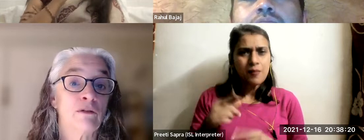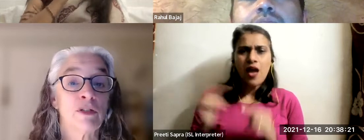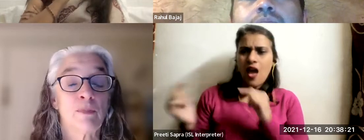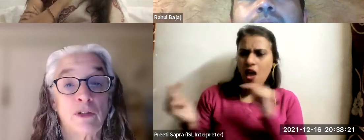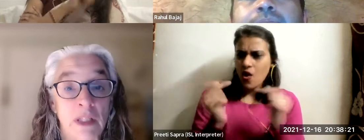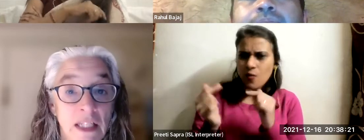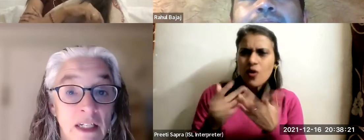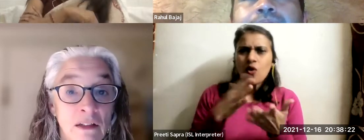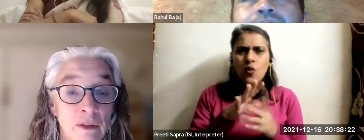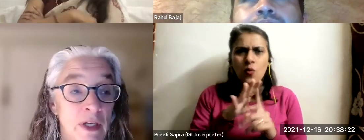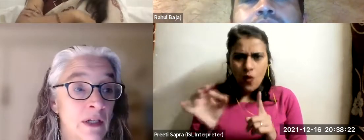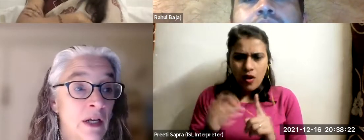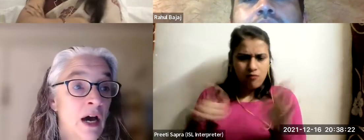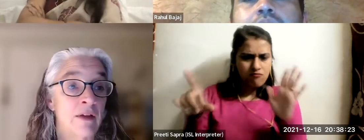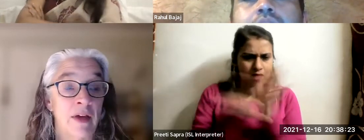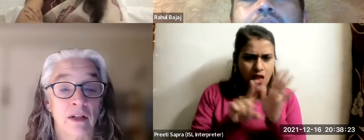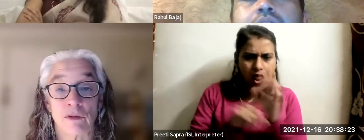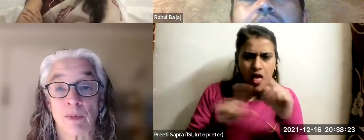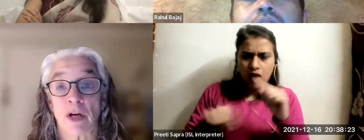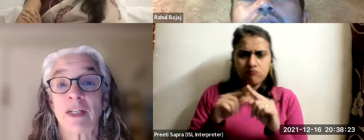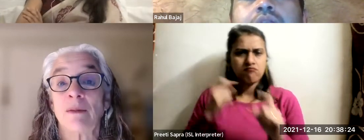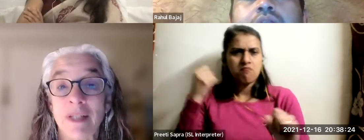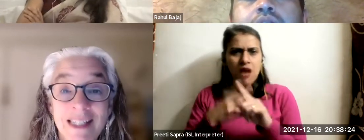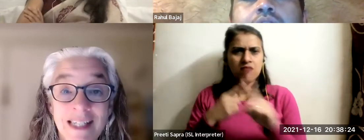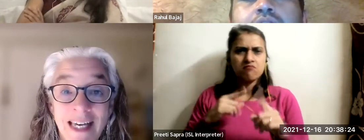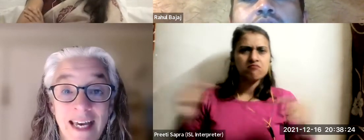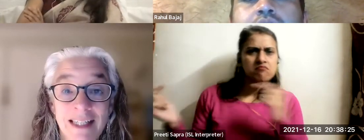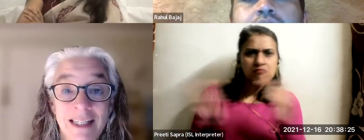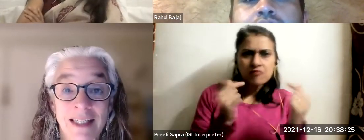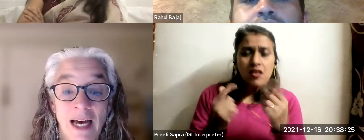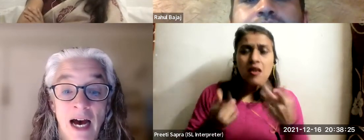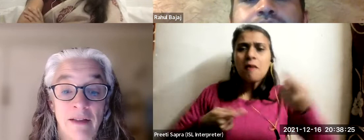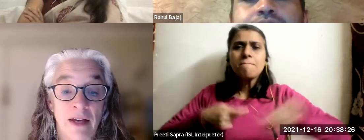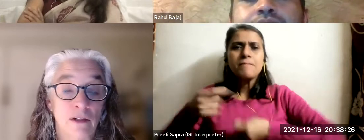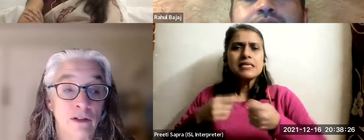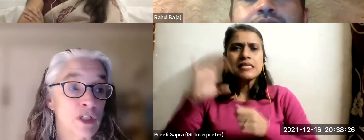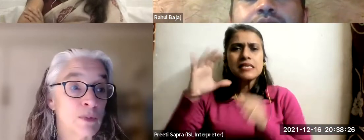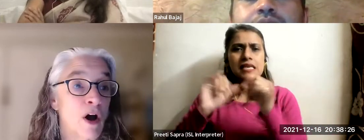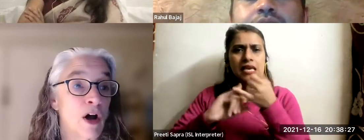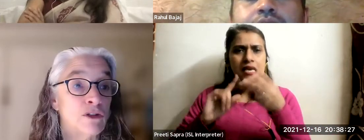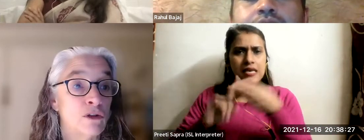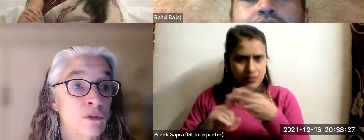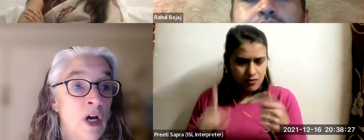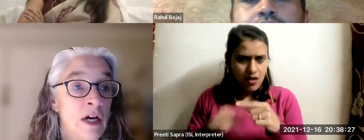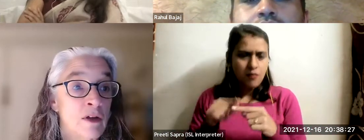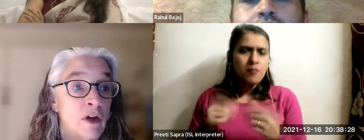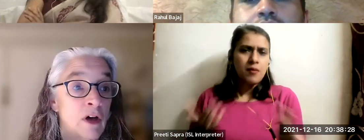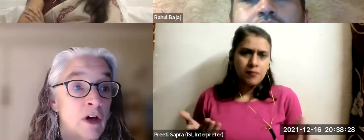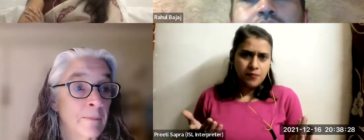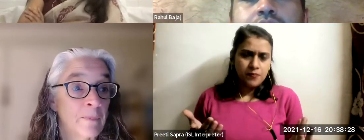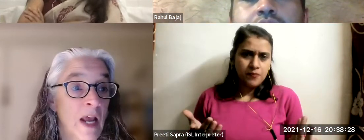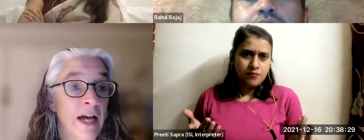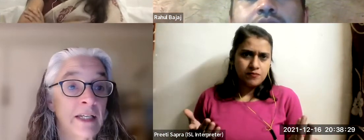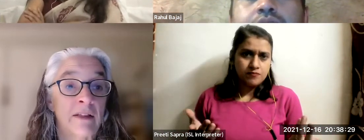Are they going to respond to a legal argument? Are they going to respond to the business case? Are they going to respond to